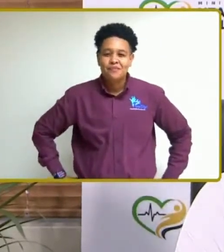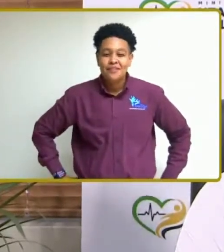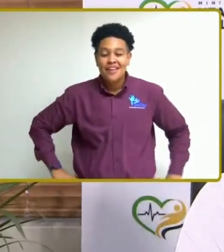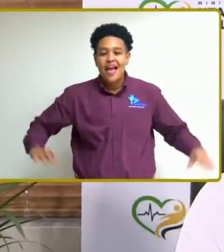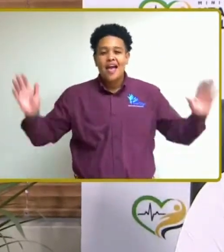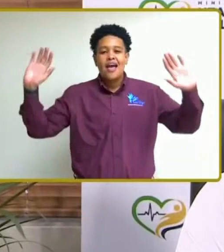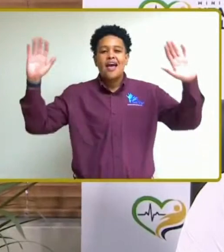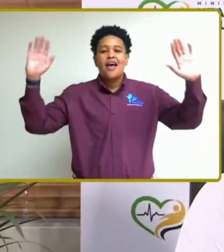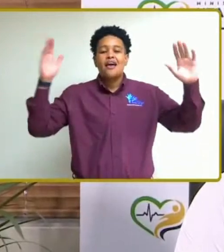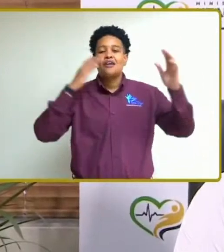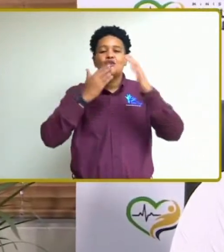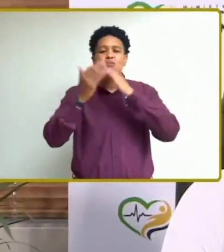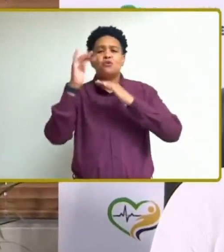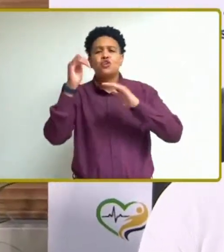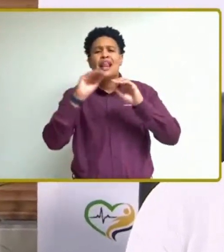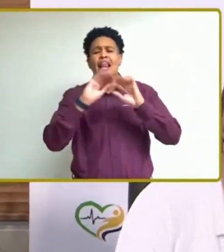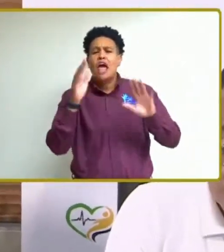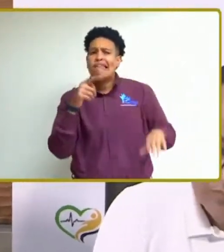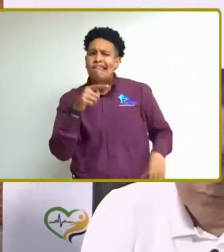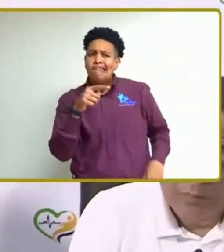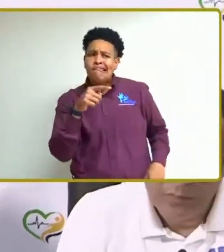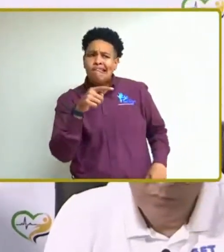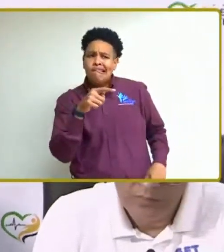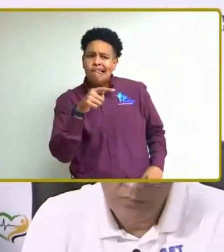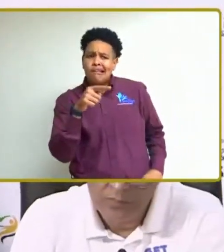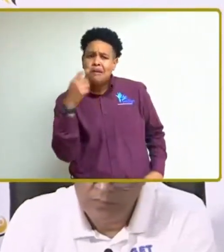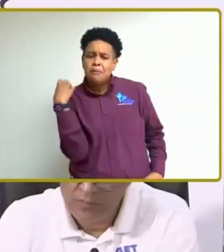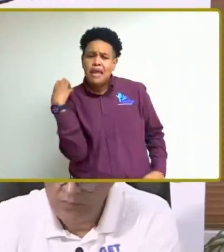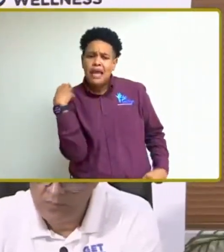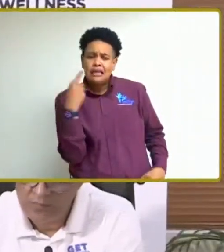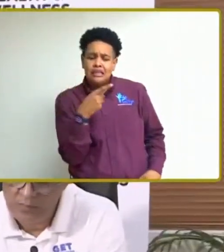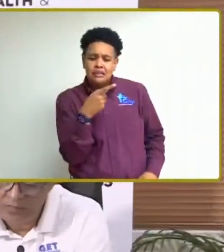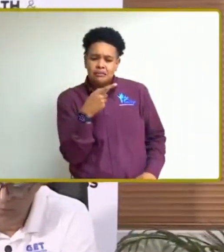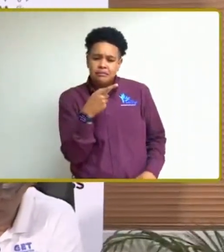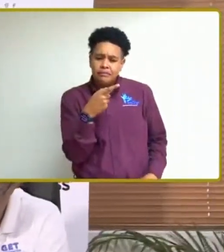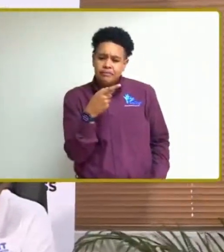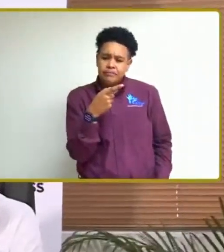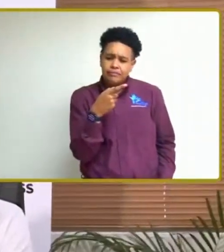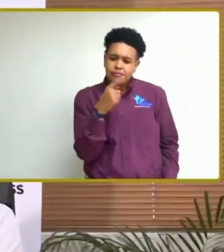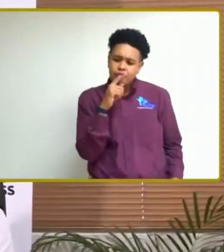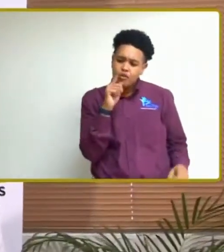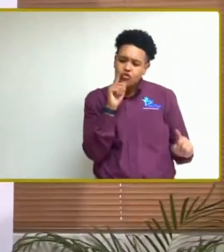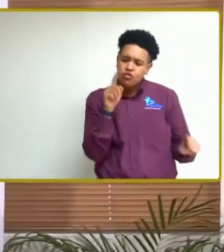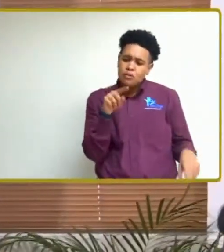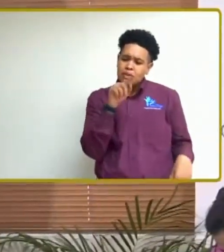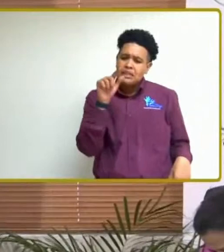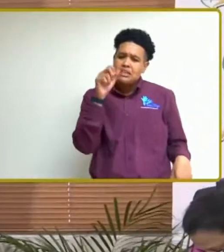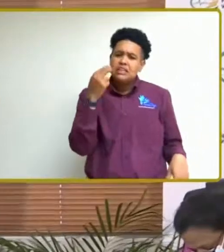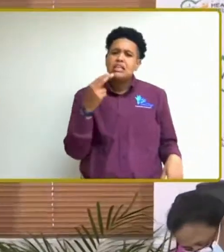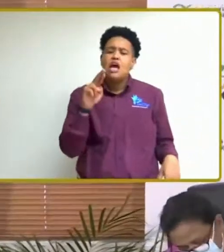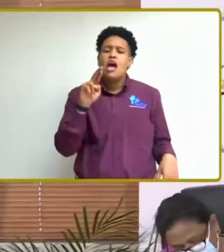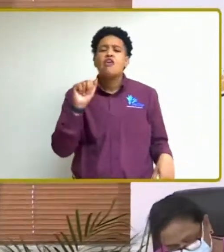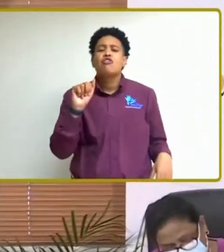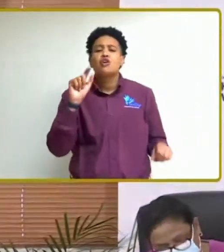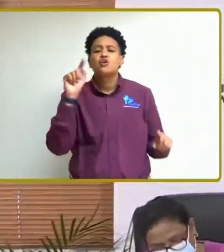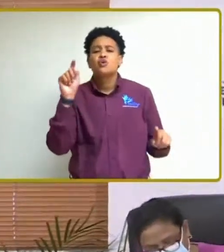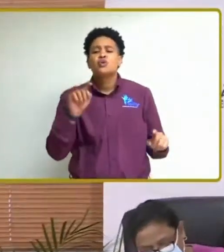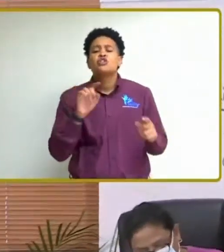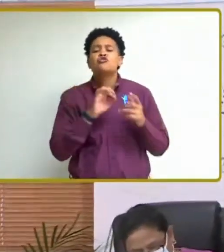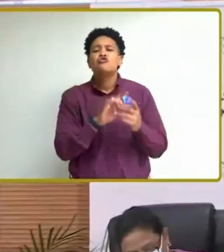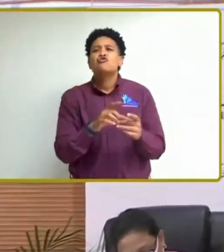Hi, good morning. Just clarifying, P.S. In response to Zara's question about the